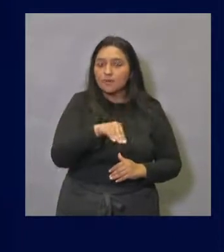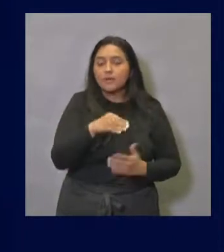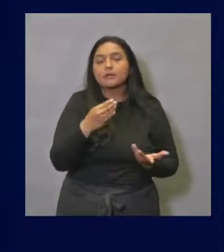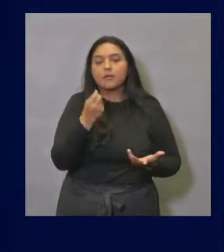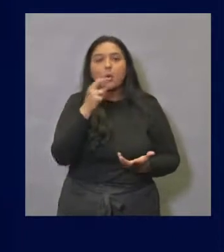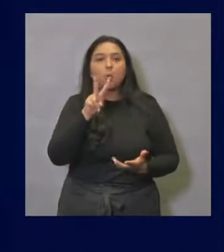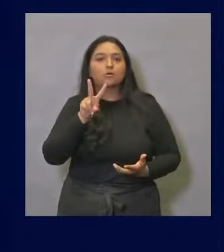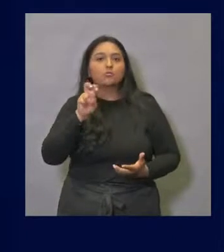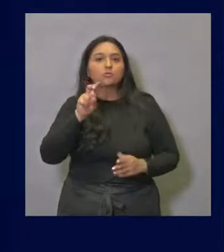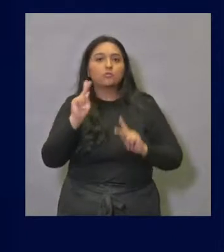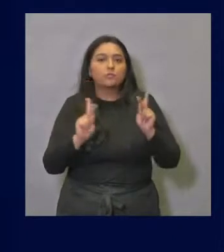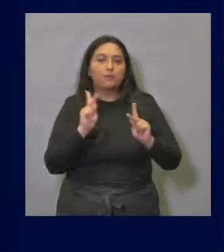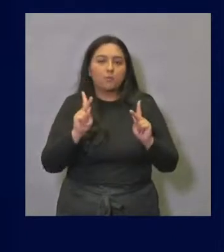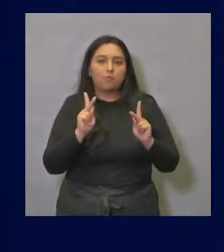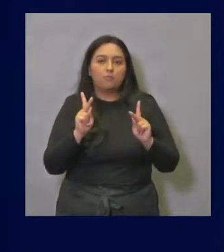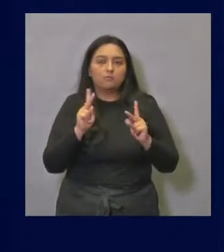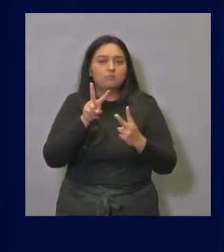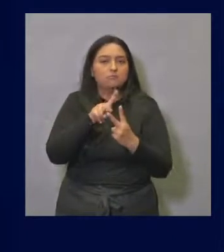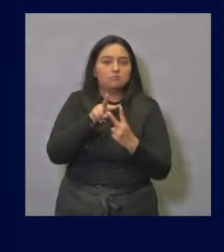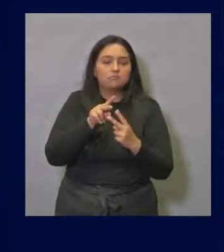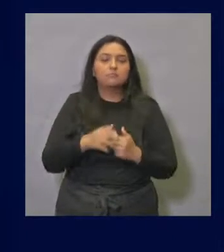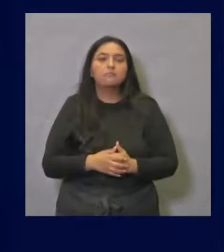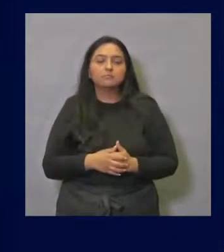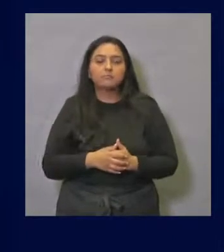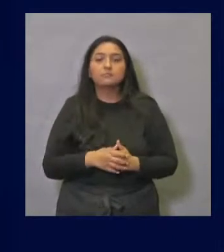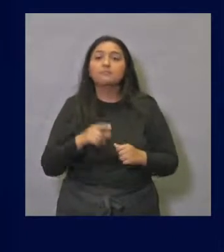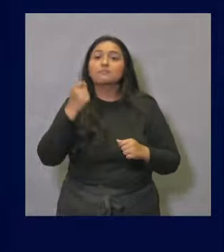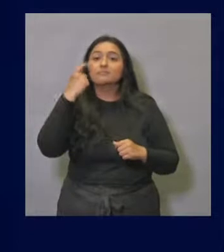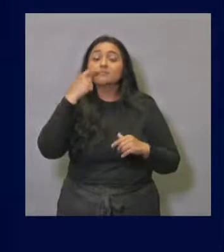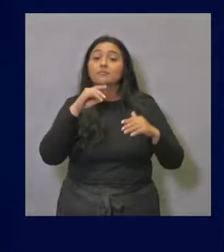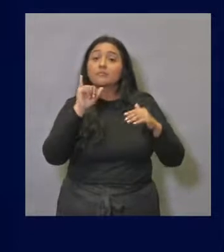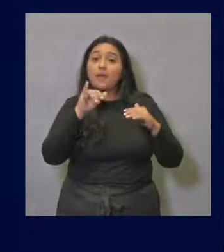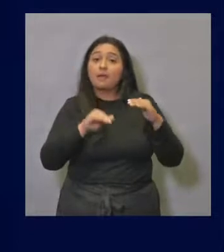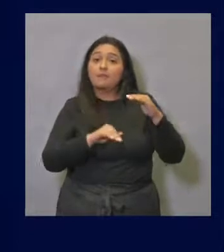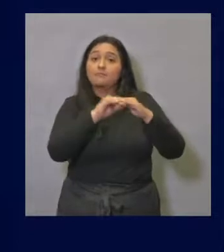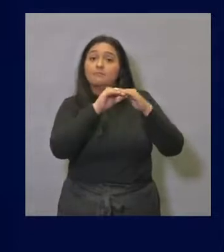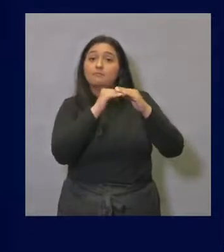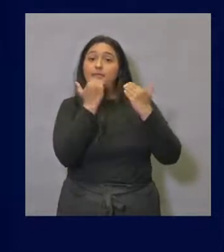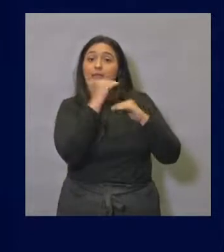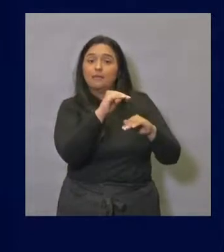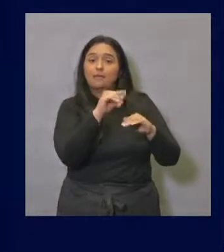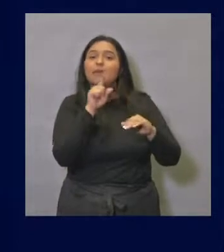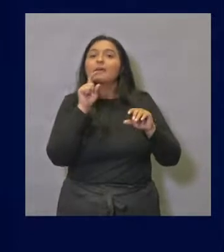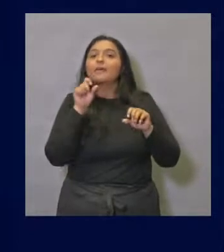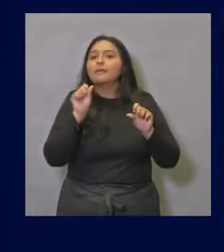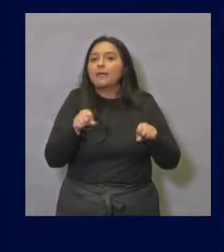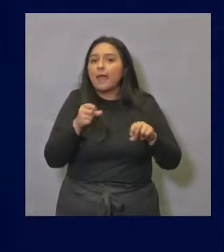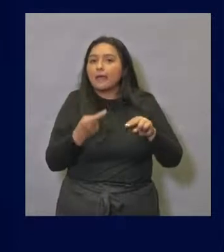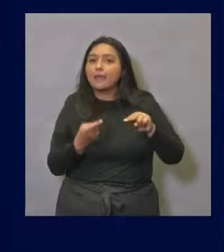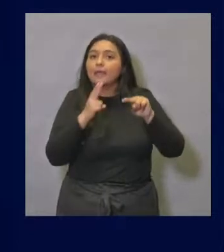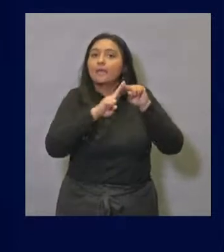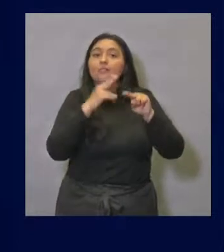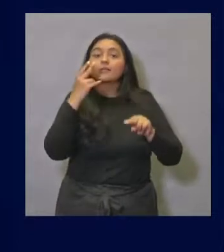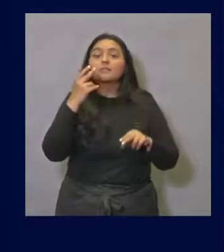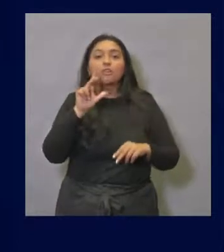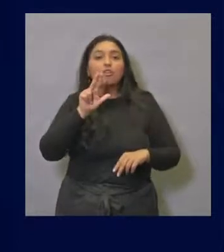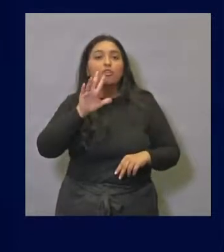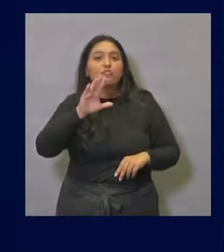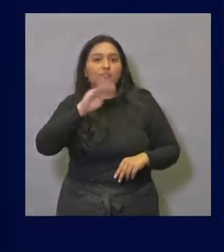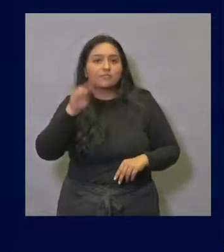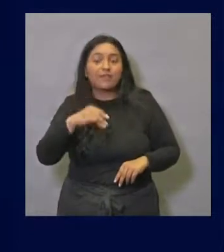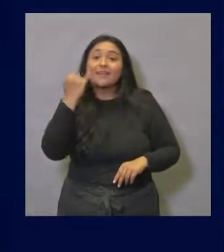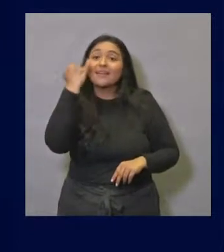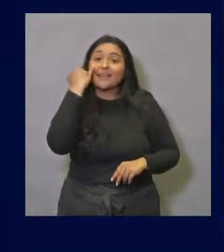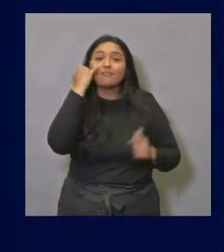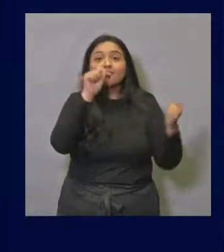is fewer. However, the capacity limit can increase up to 35% if all the guests are tested